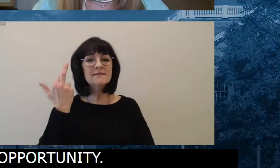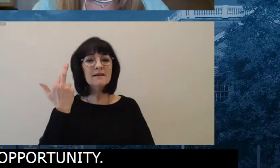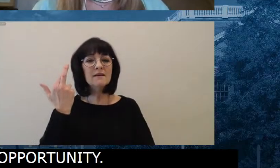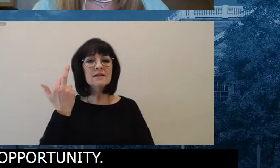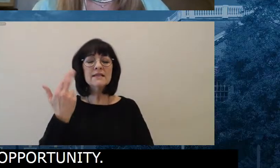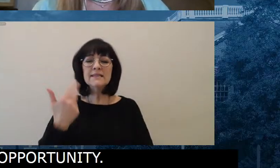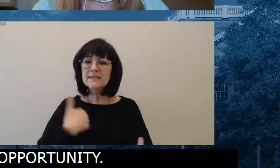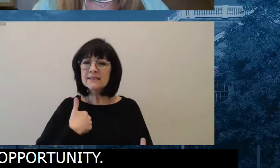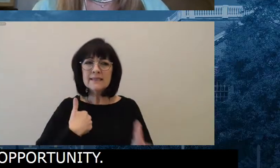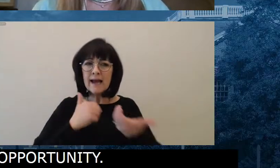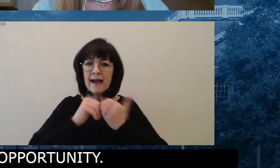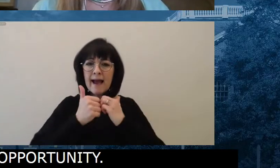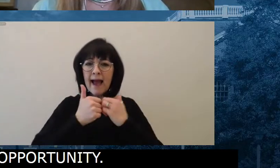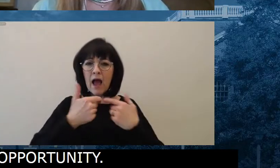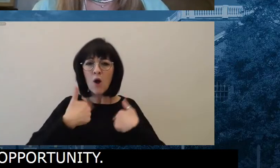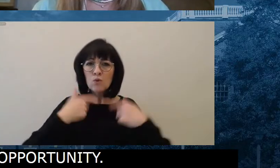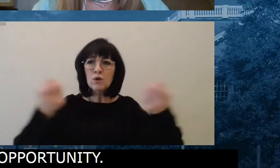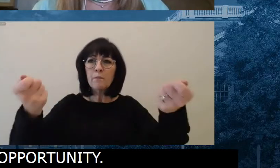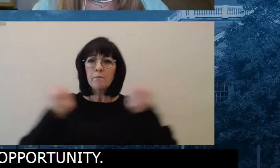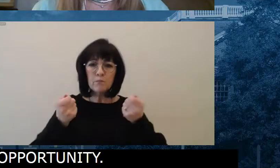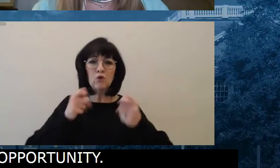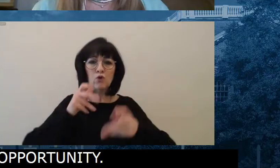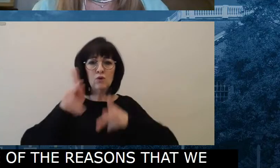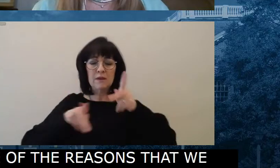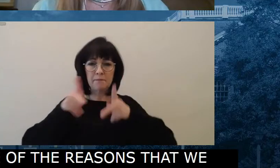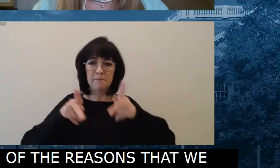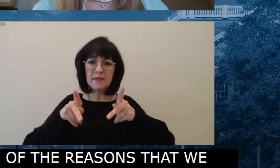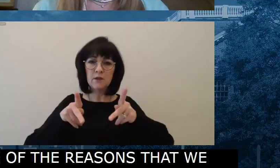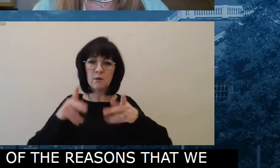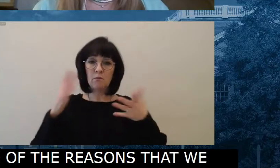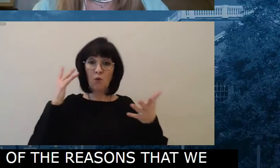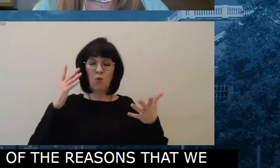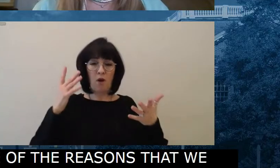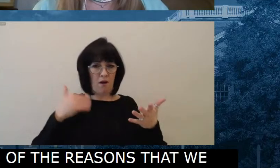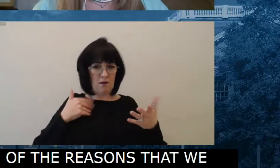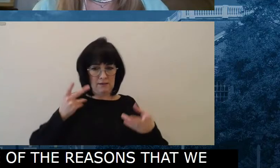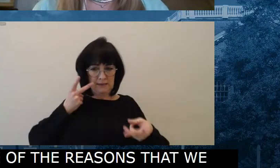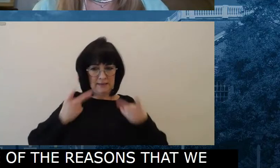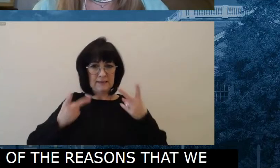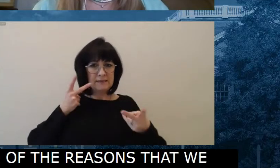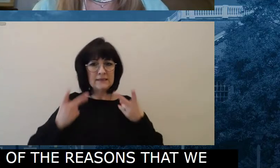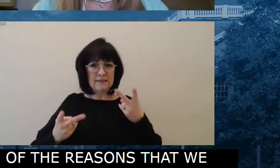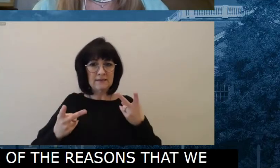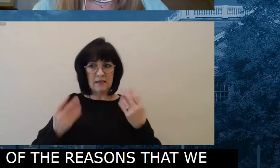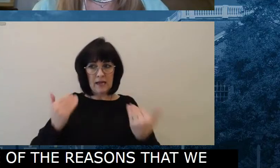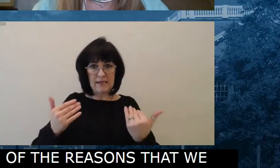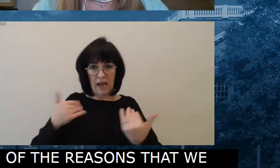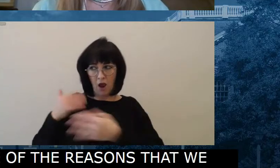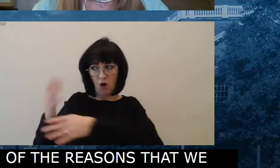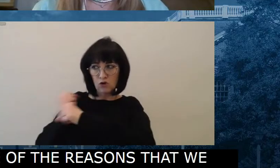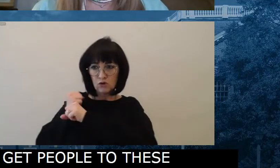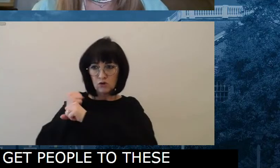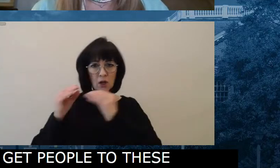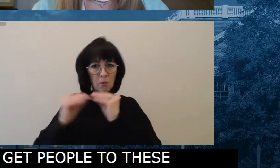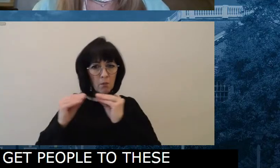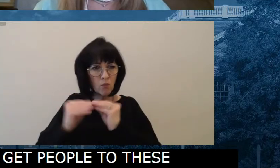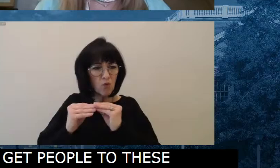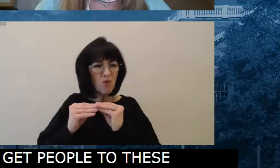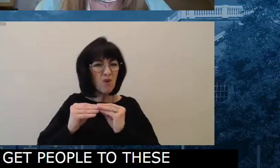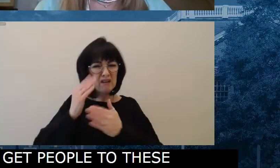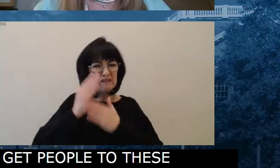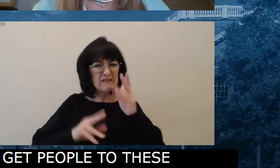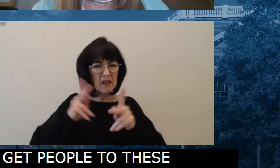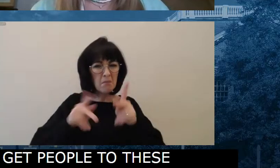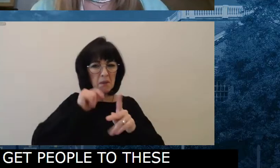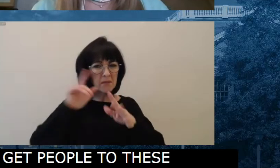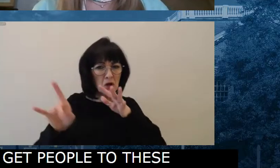get people to these vaccination appointments, recognizing that our supply was increasing. We just weren't getting the response from